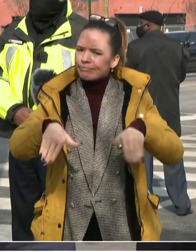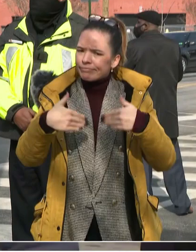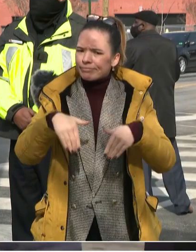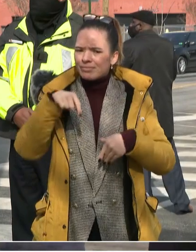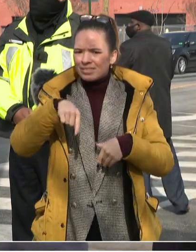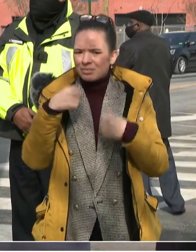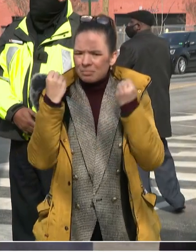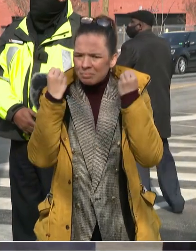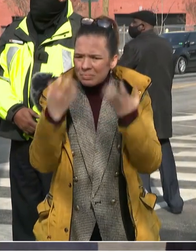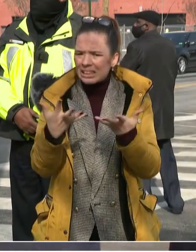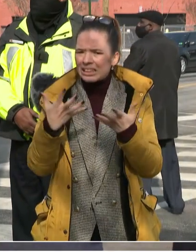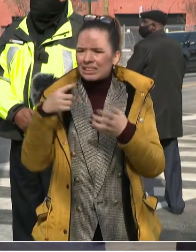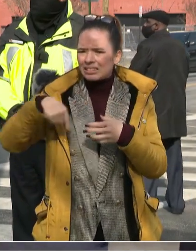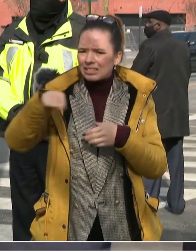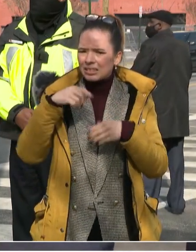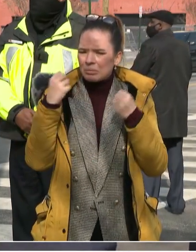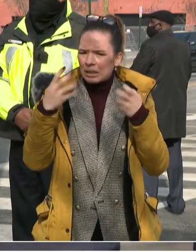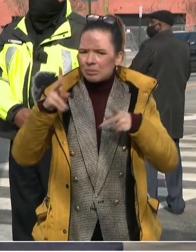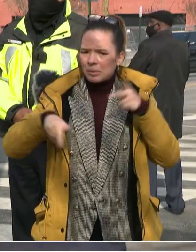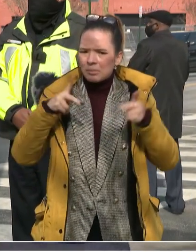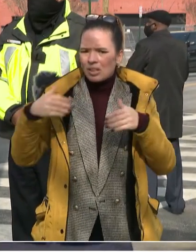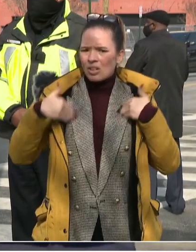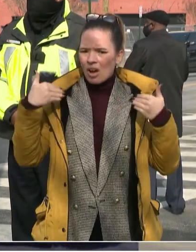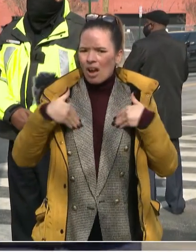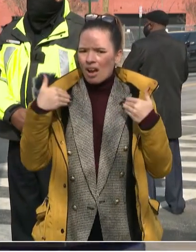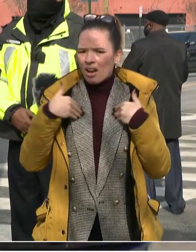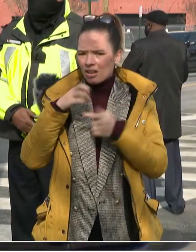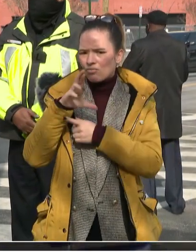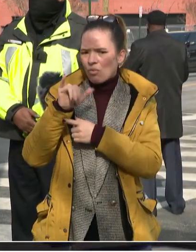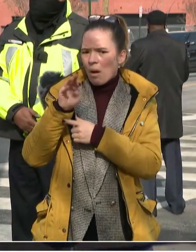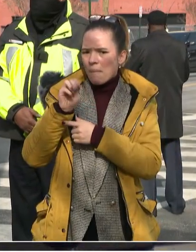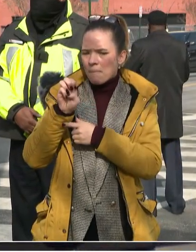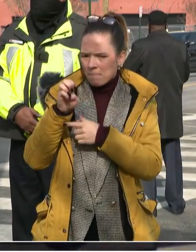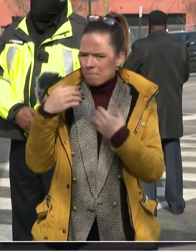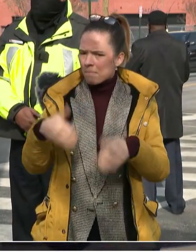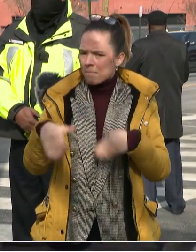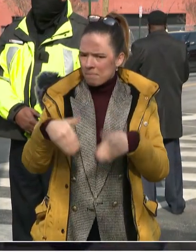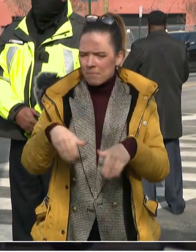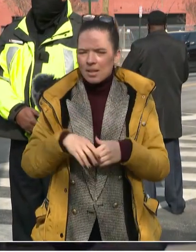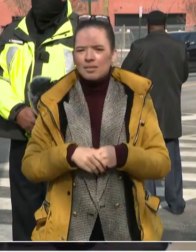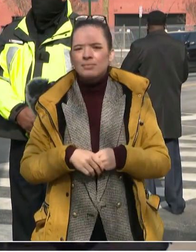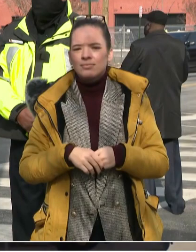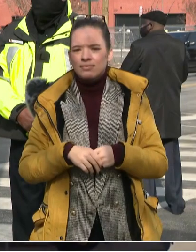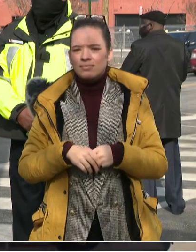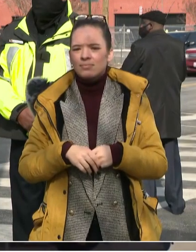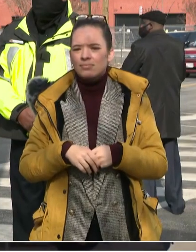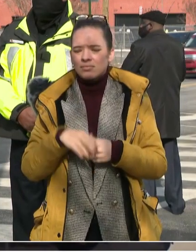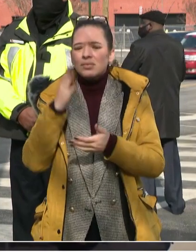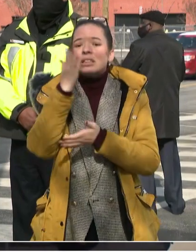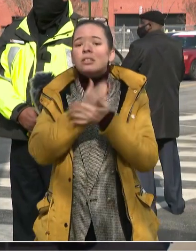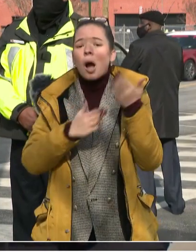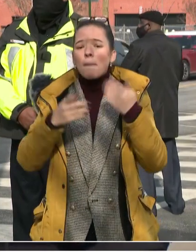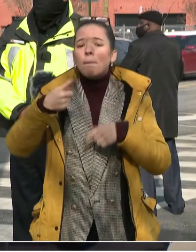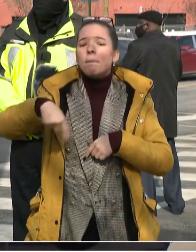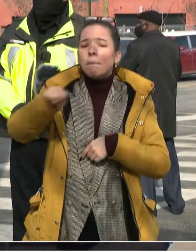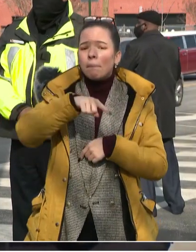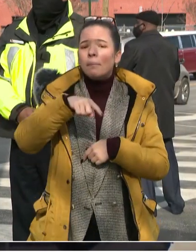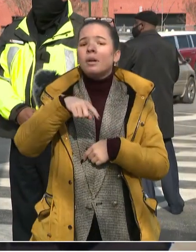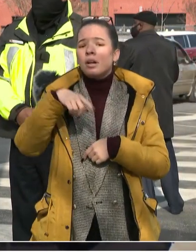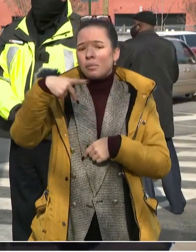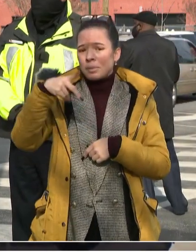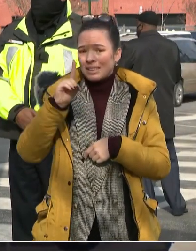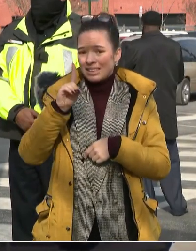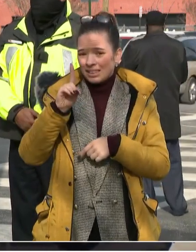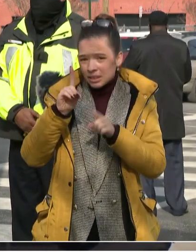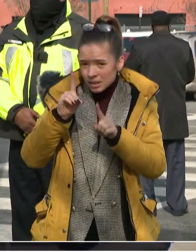are involved in these crimes. On our side, in the D.C. side, MPD made